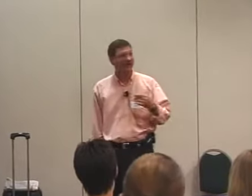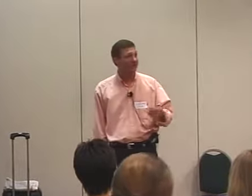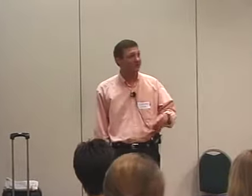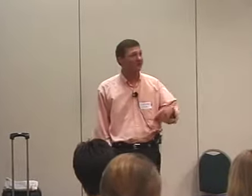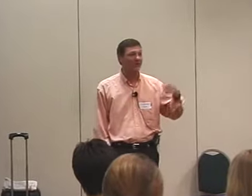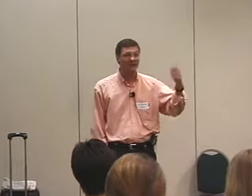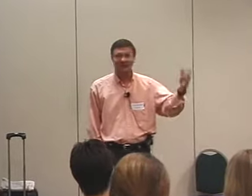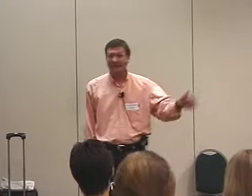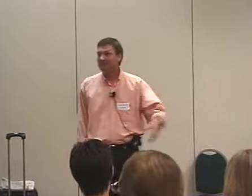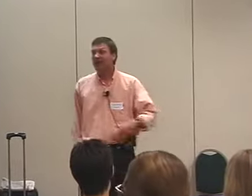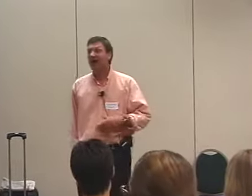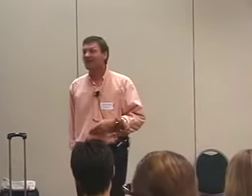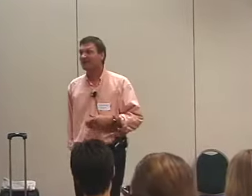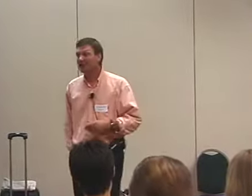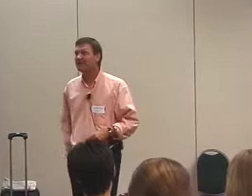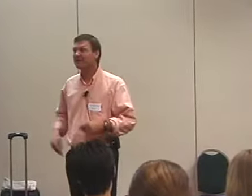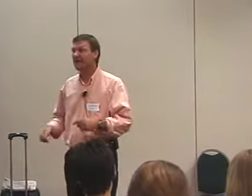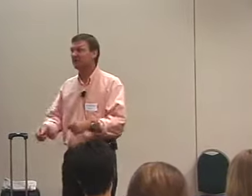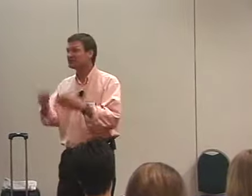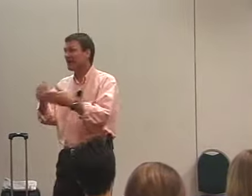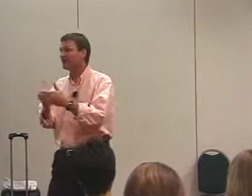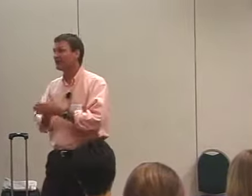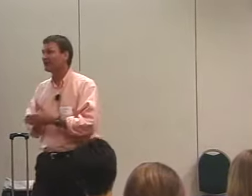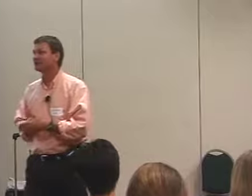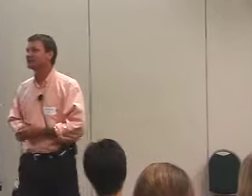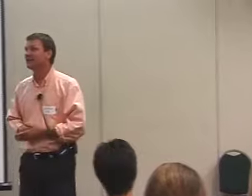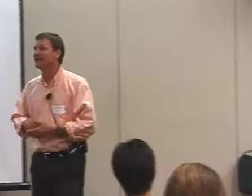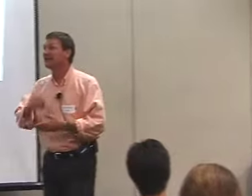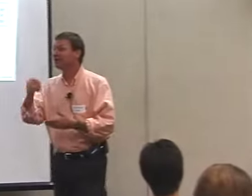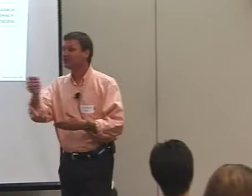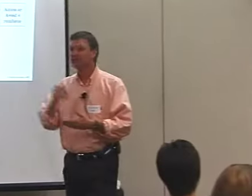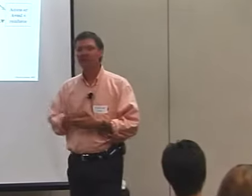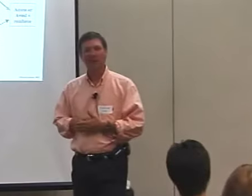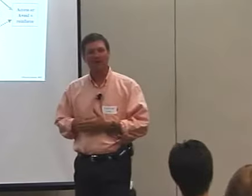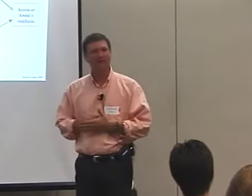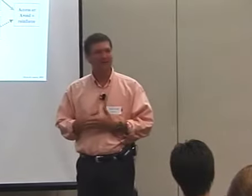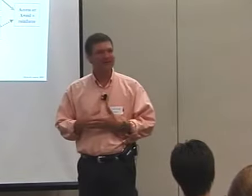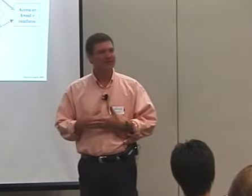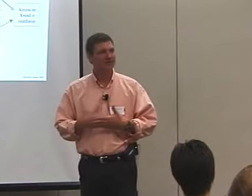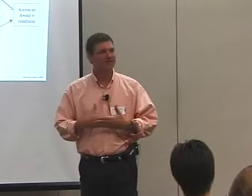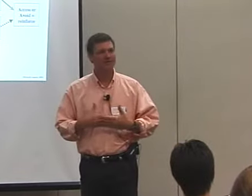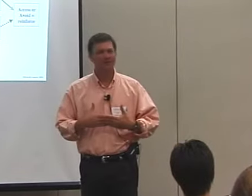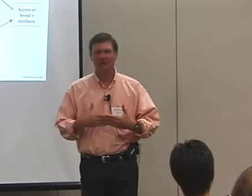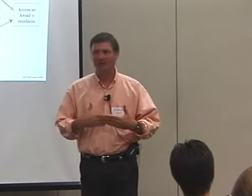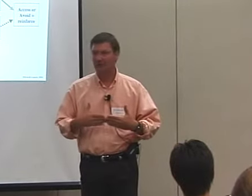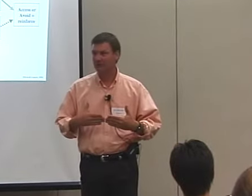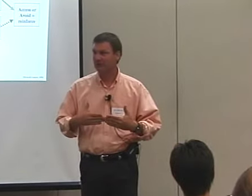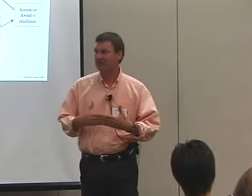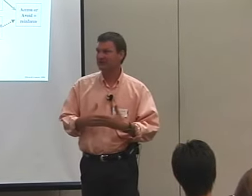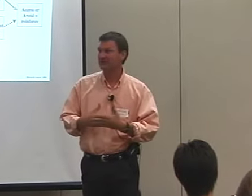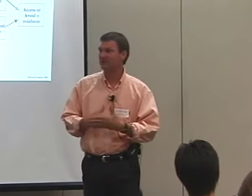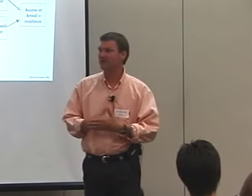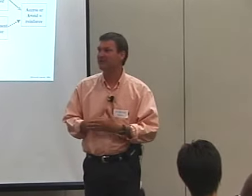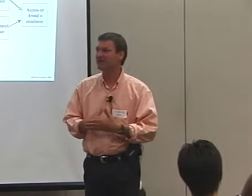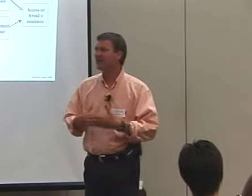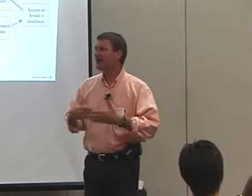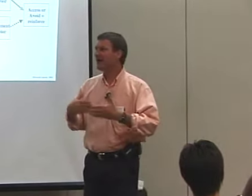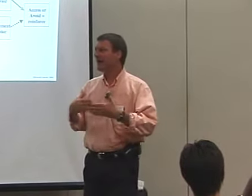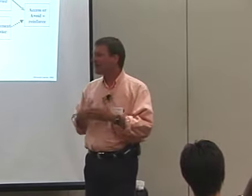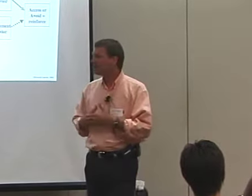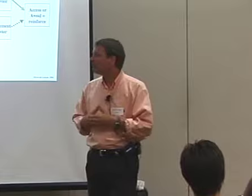she copied, or I've really never sat with her and said, show me. Probably the reason I won't is because she'll get really rude and nasty with me,